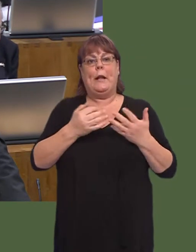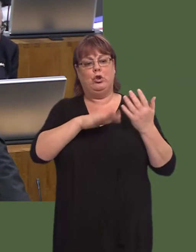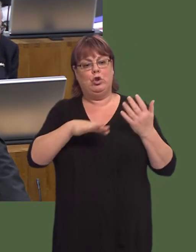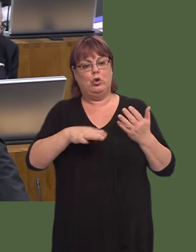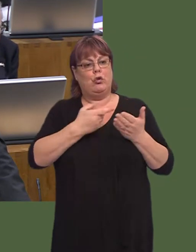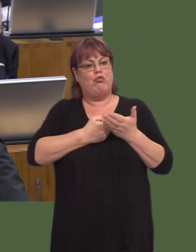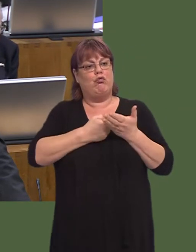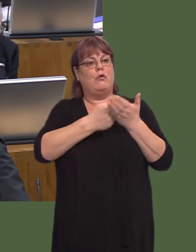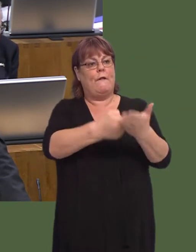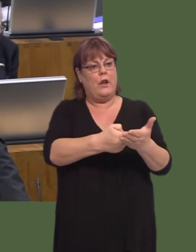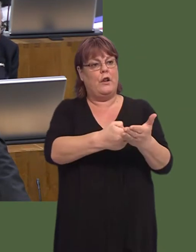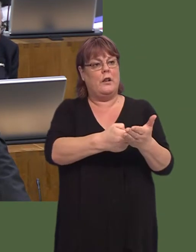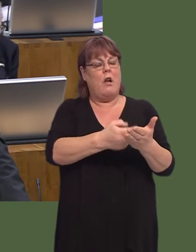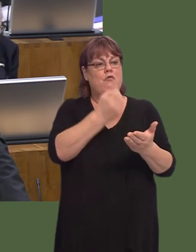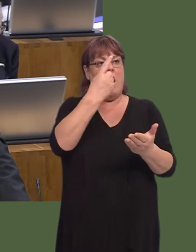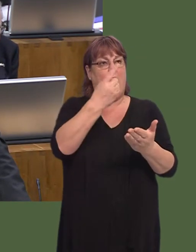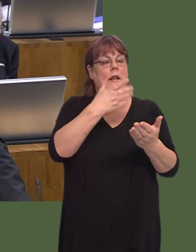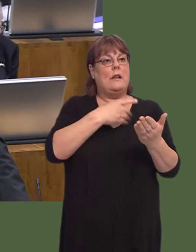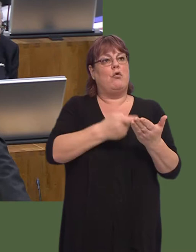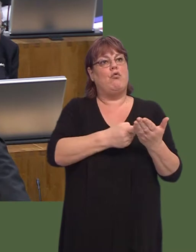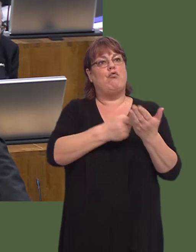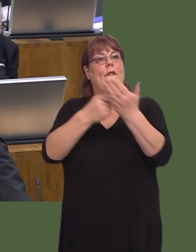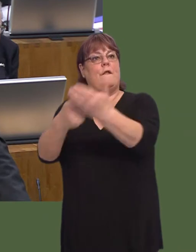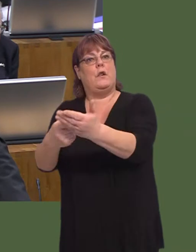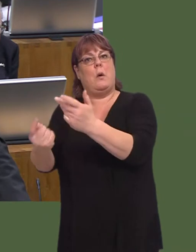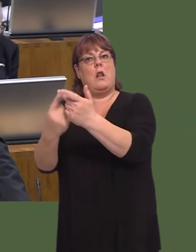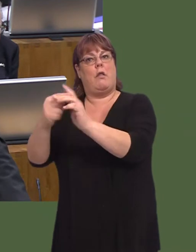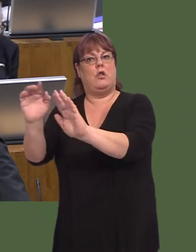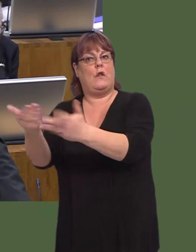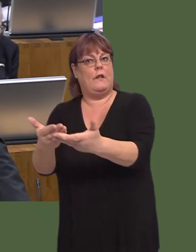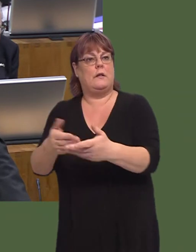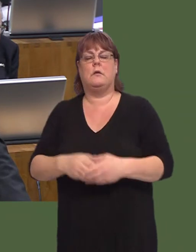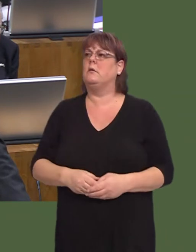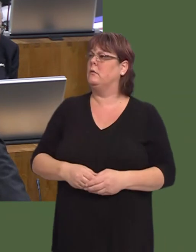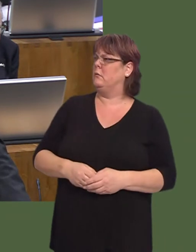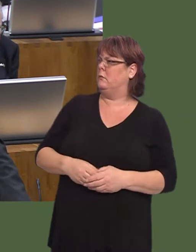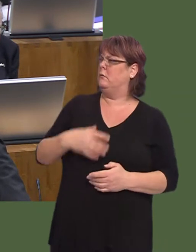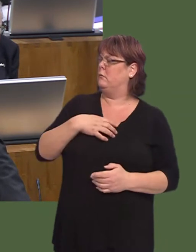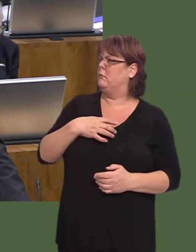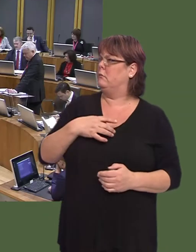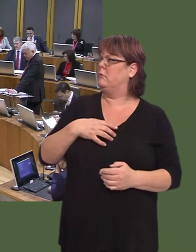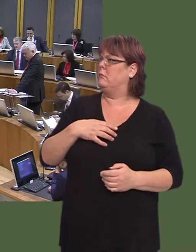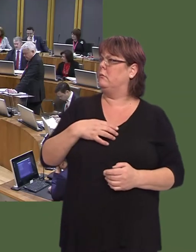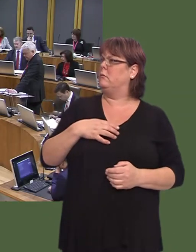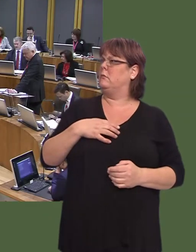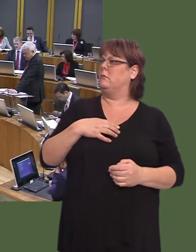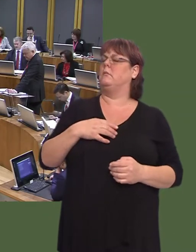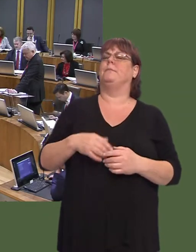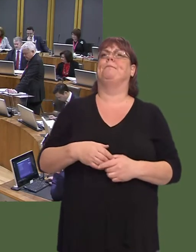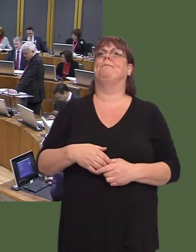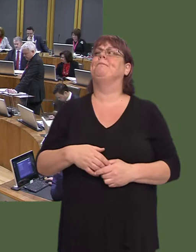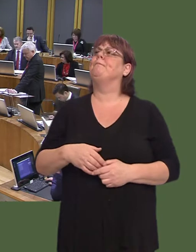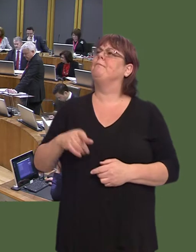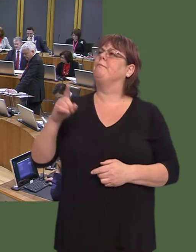directed to CAMHS in the first place are directed elsewhere to a service that's more appropriate for them. 74%. When confronted by a